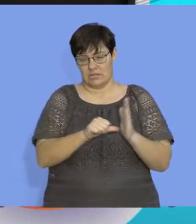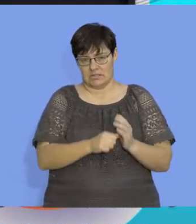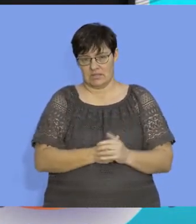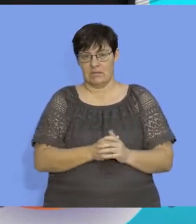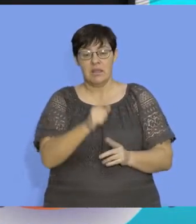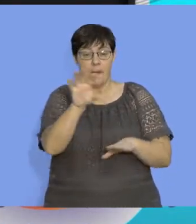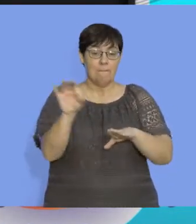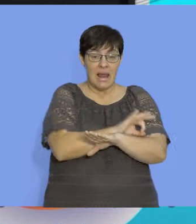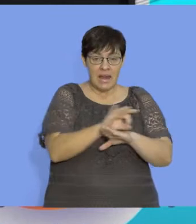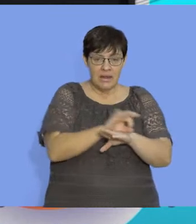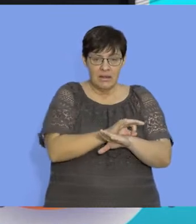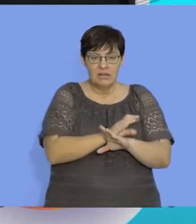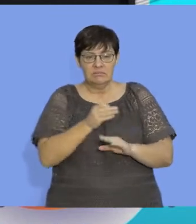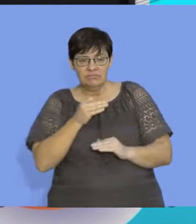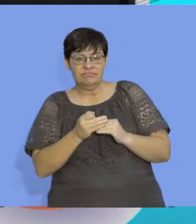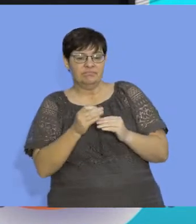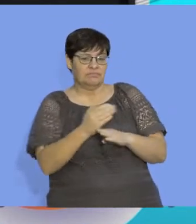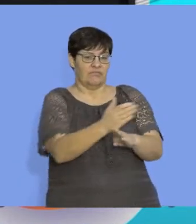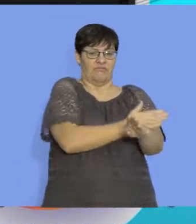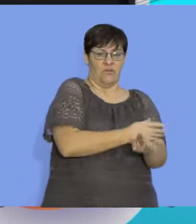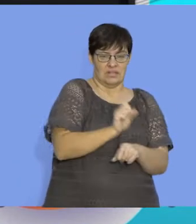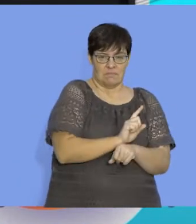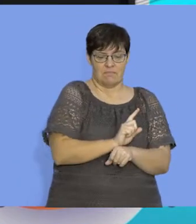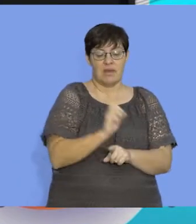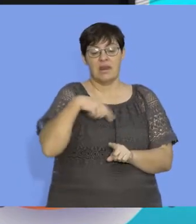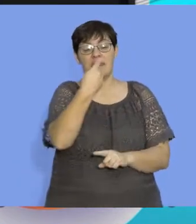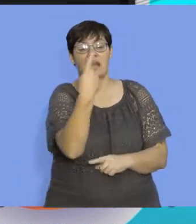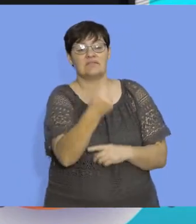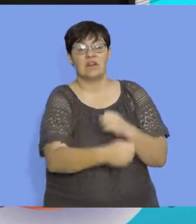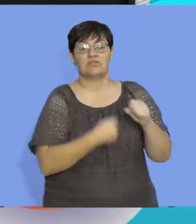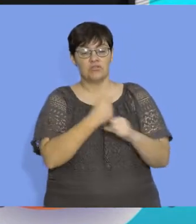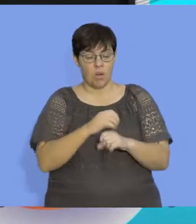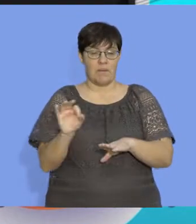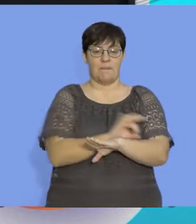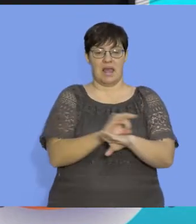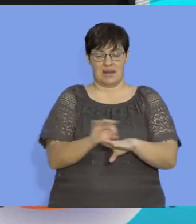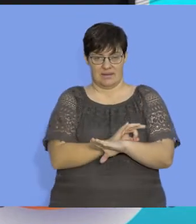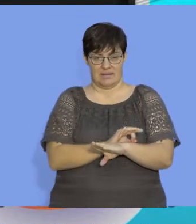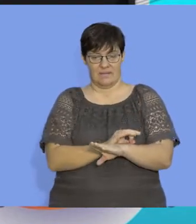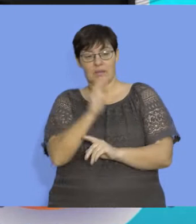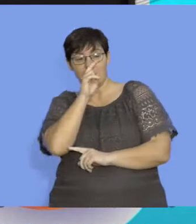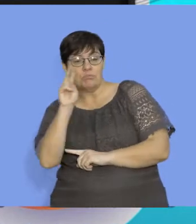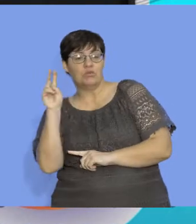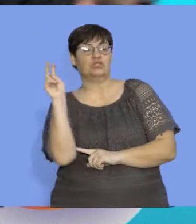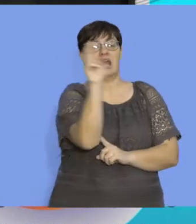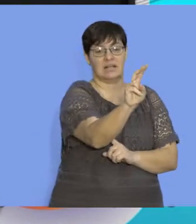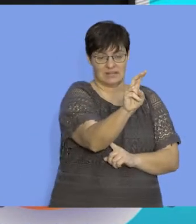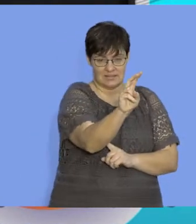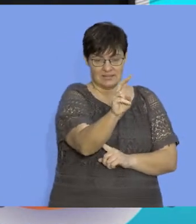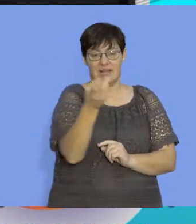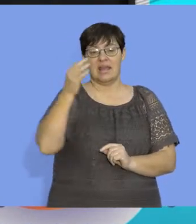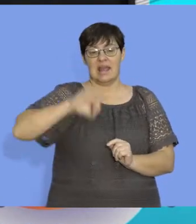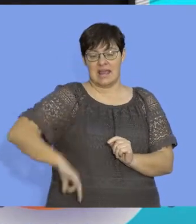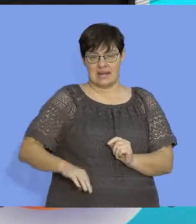you are planning in advance. You are budgeting for the next financial year. You are projecting. That's why it's called a projected